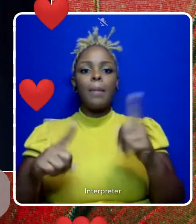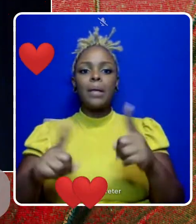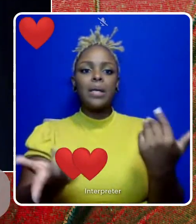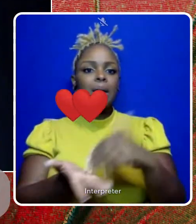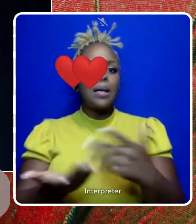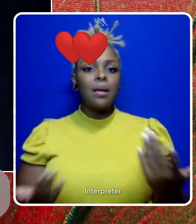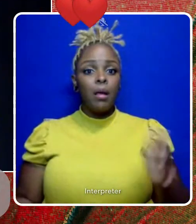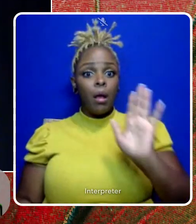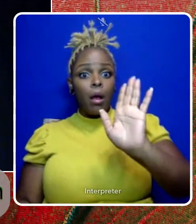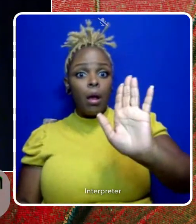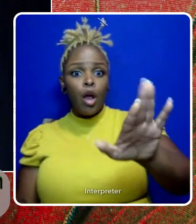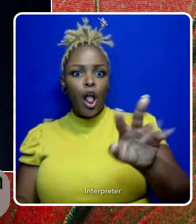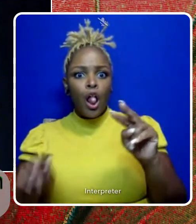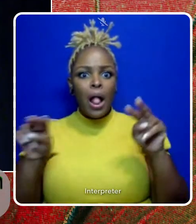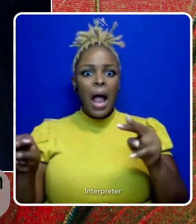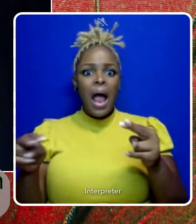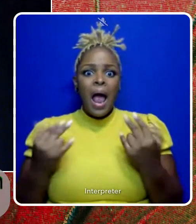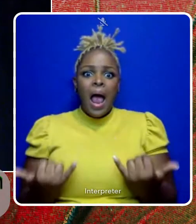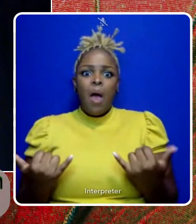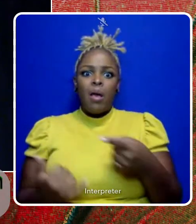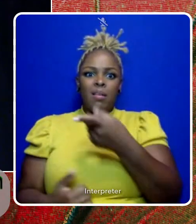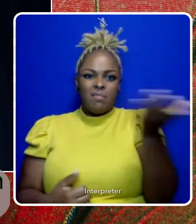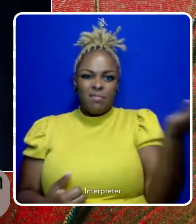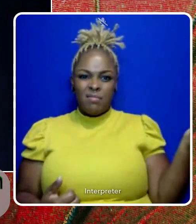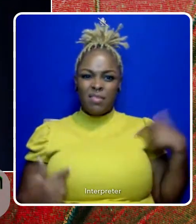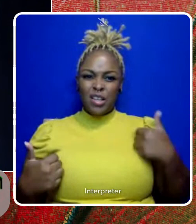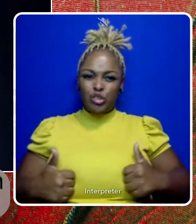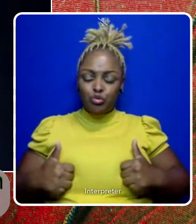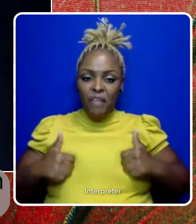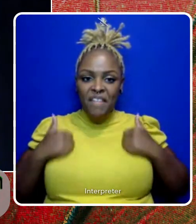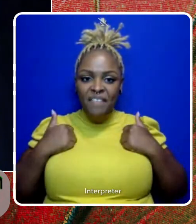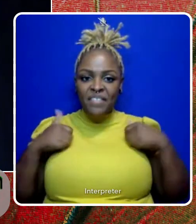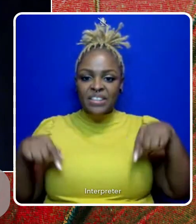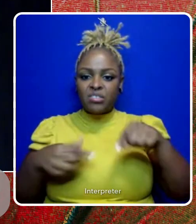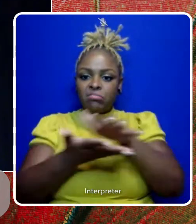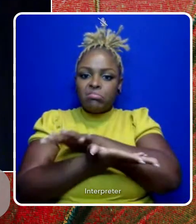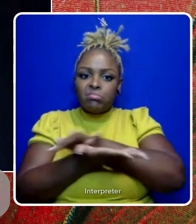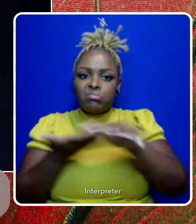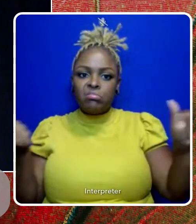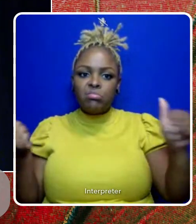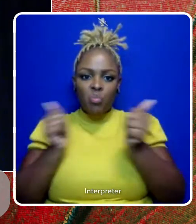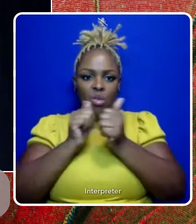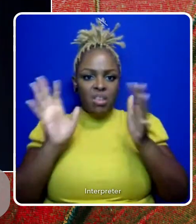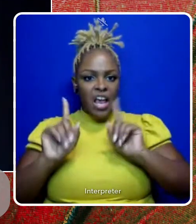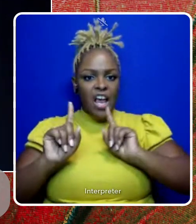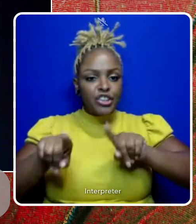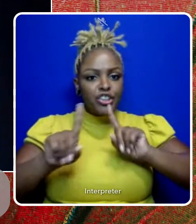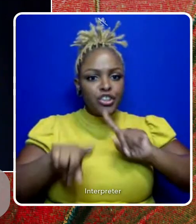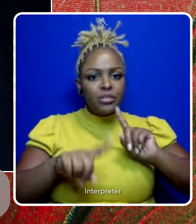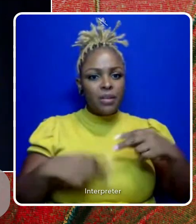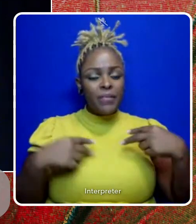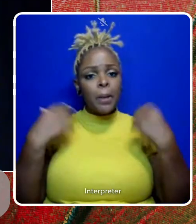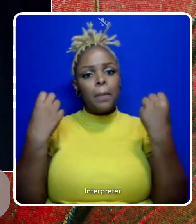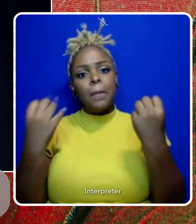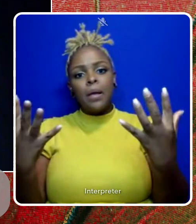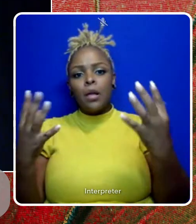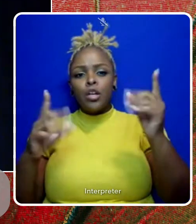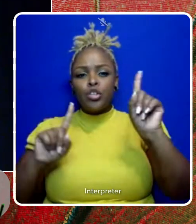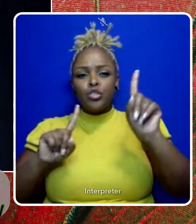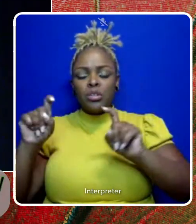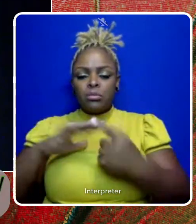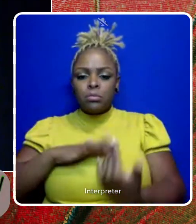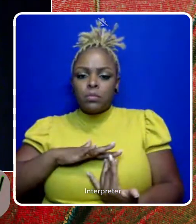survive with more questions than answers. The mundane should not have to be something longed for. I pray for the day they